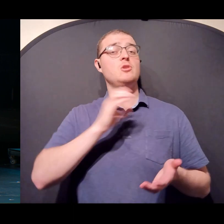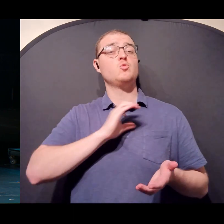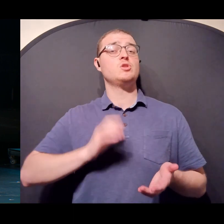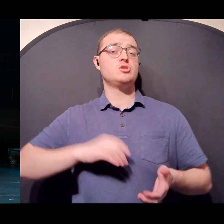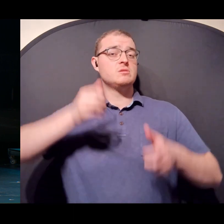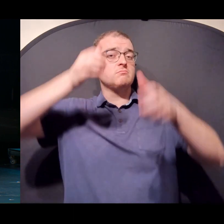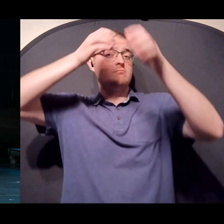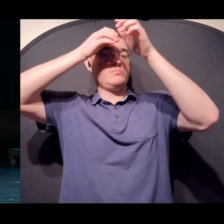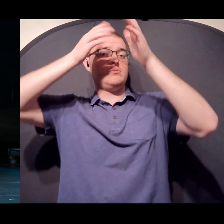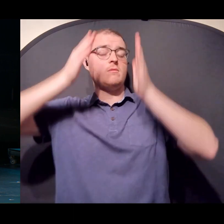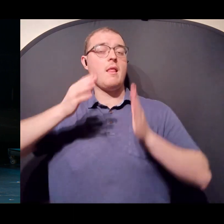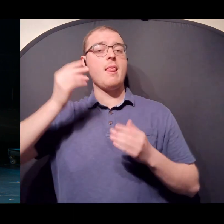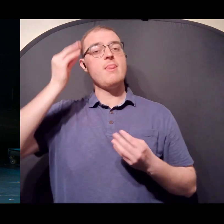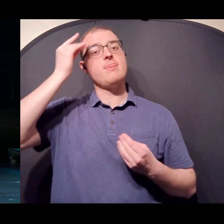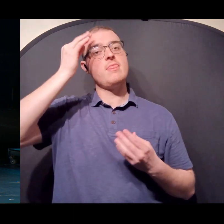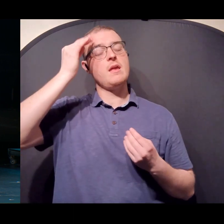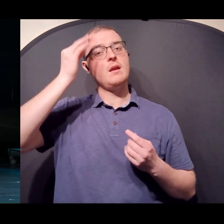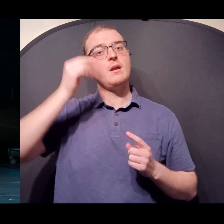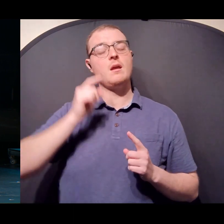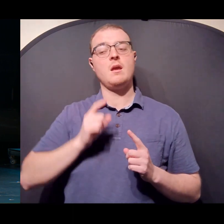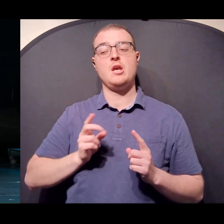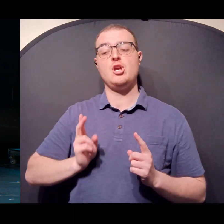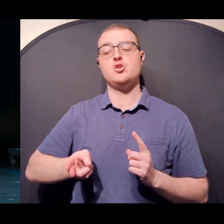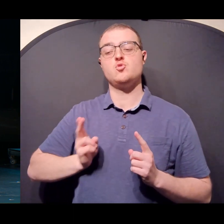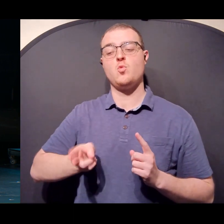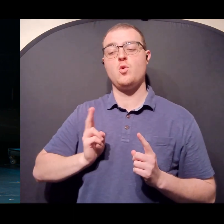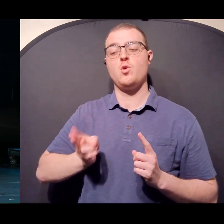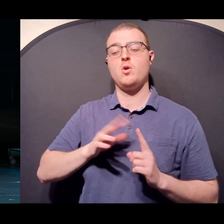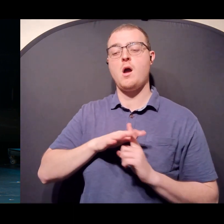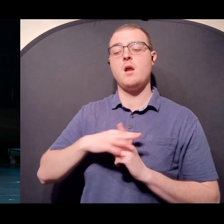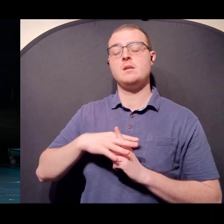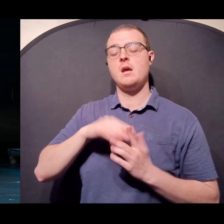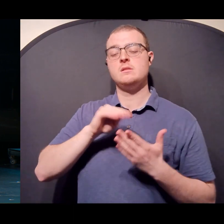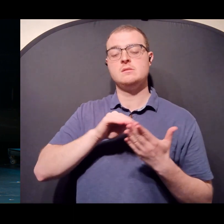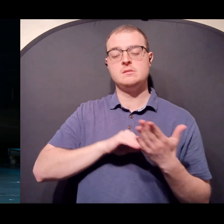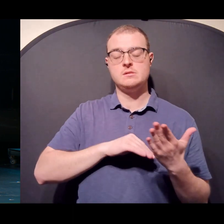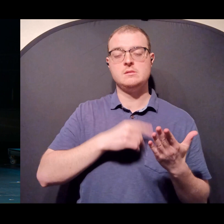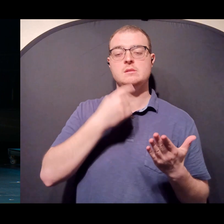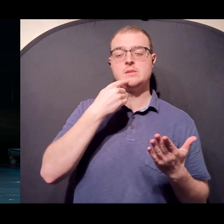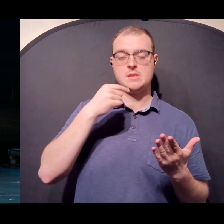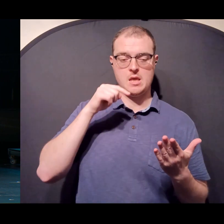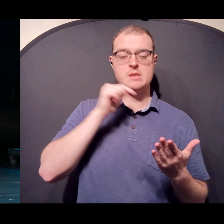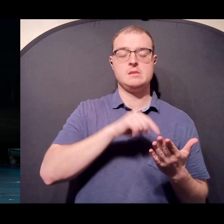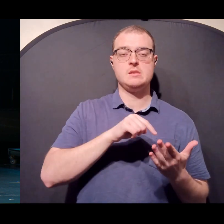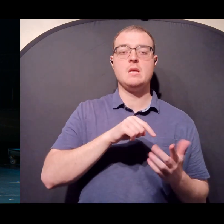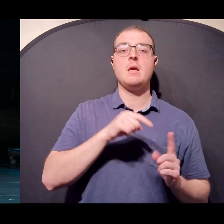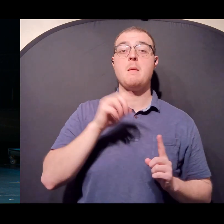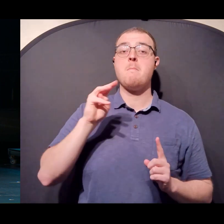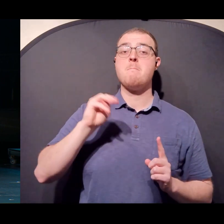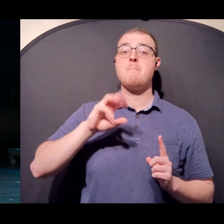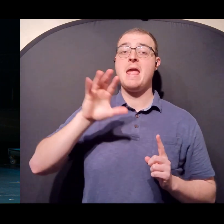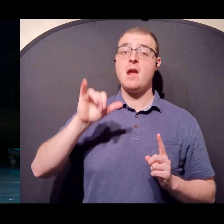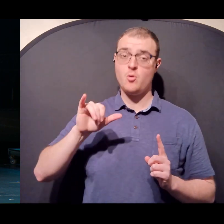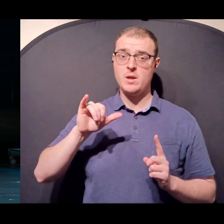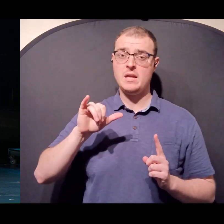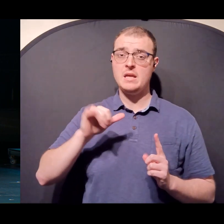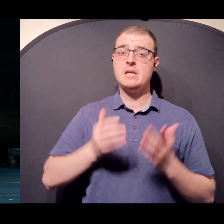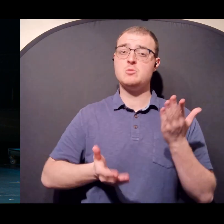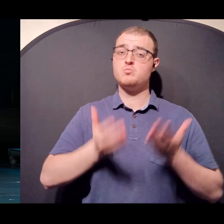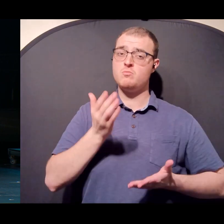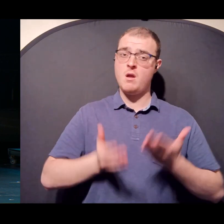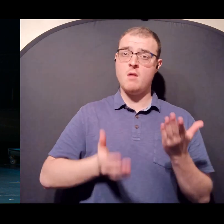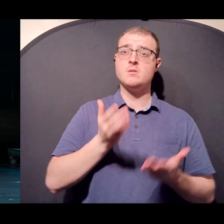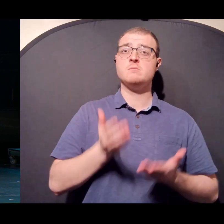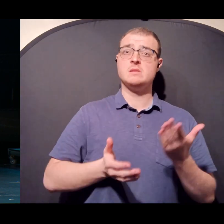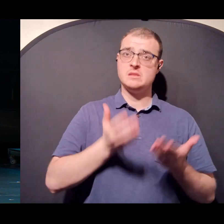of theologians think that because of historical accounts that women in this time that would